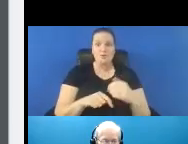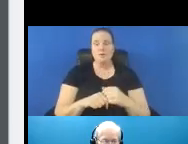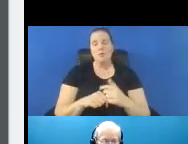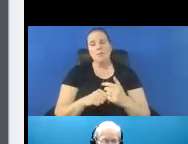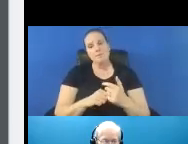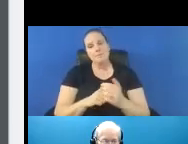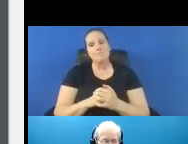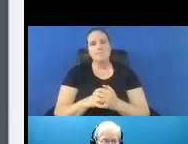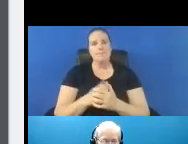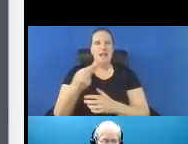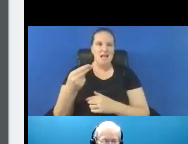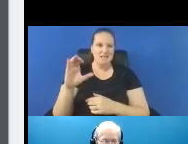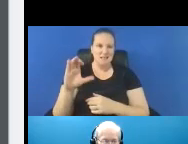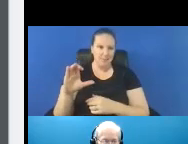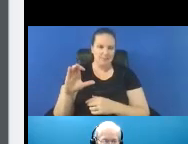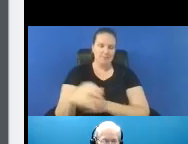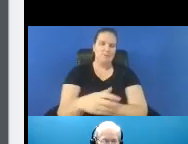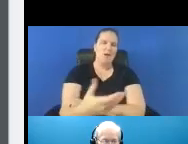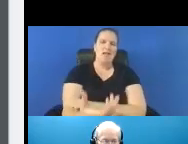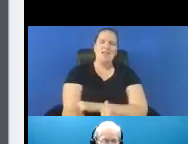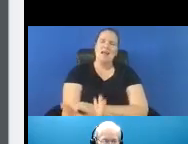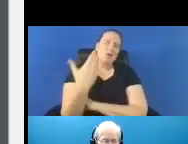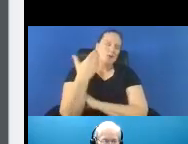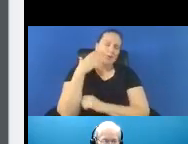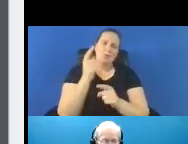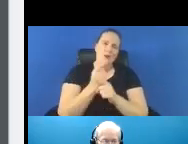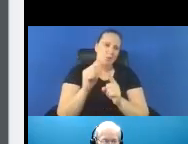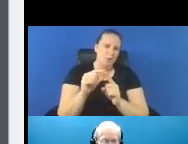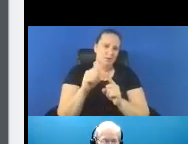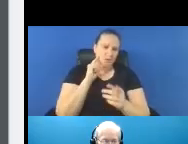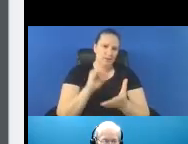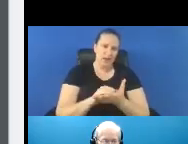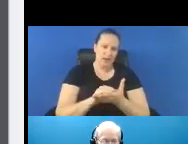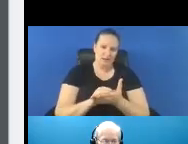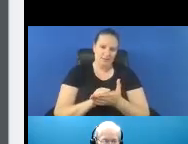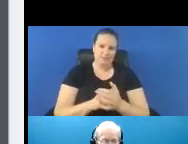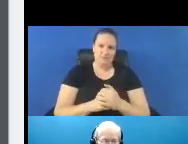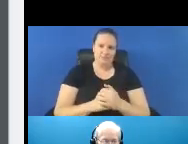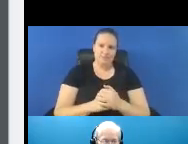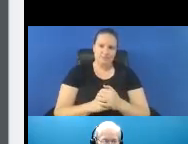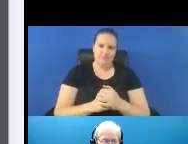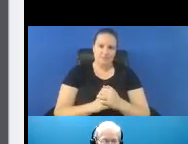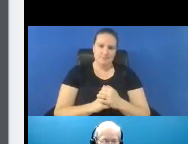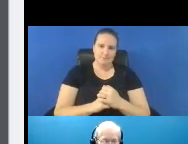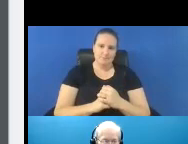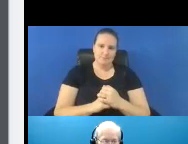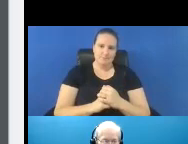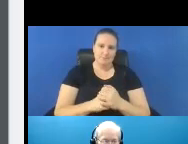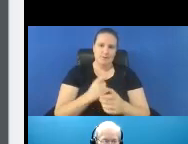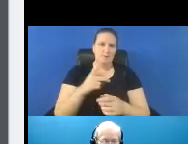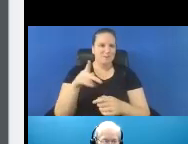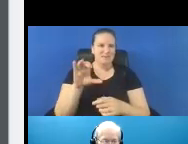otherwise handicapped, or I don't know what the PC word for that is, but so yeah, I think that's a really important thing to